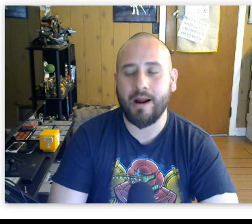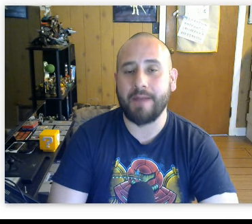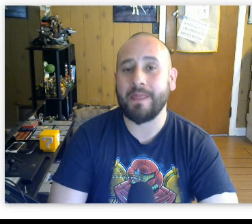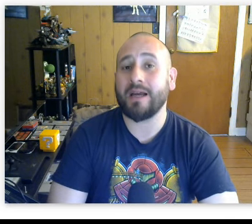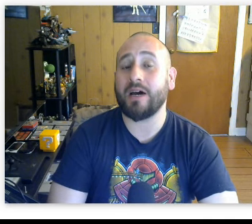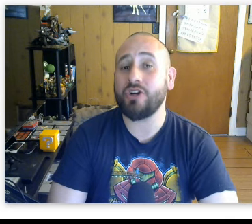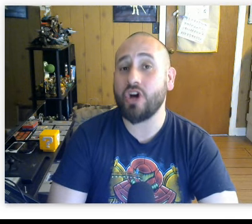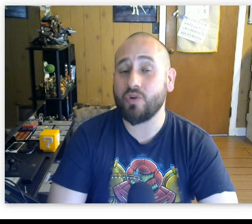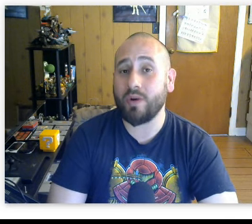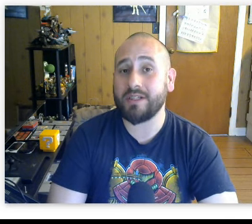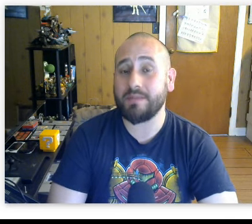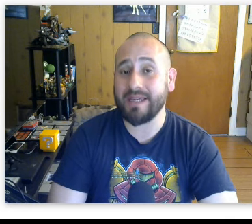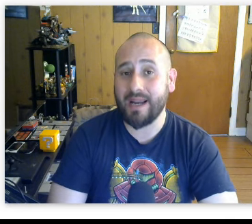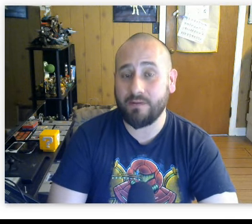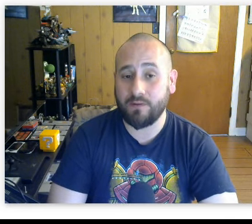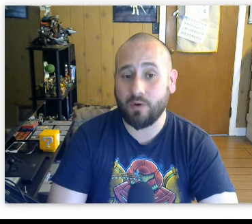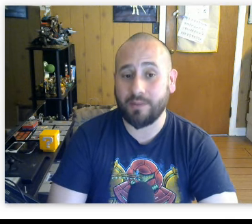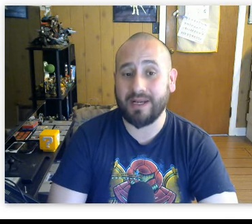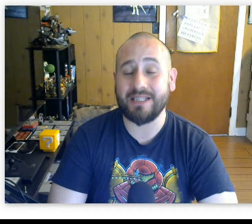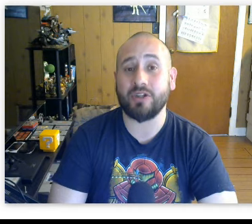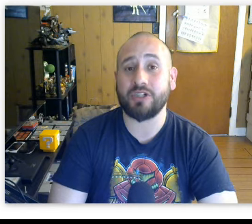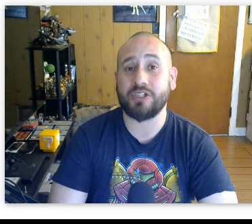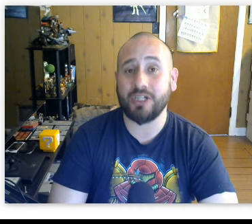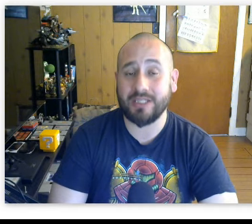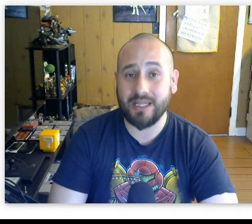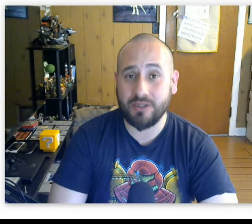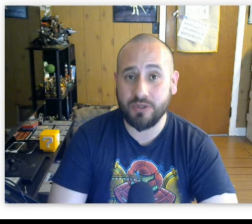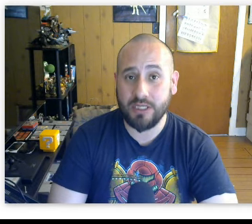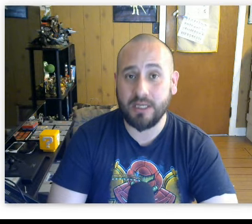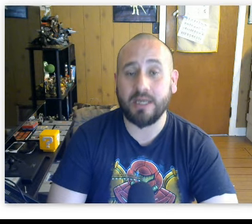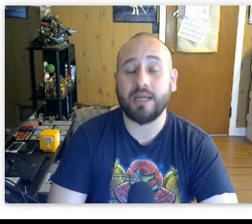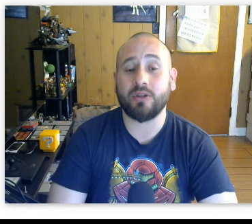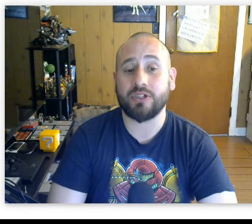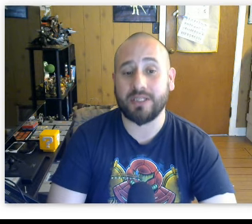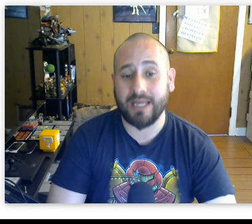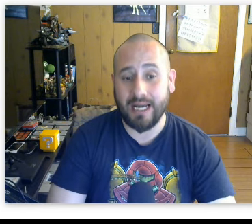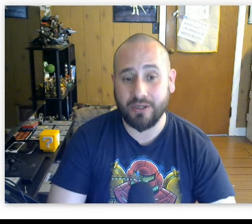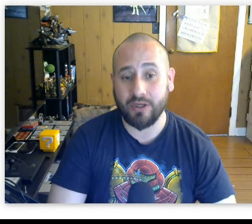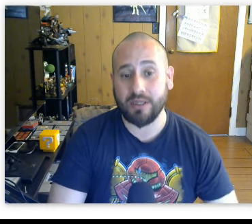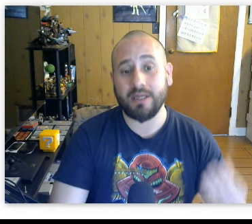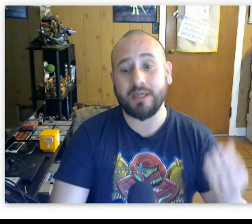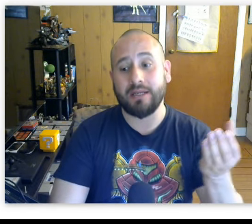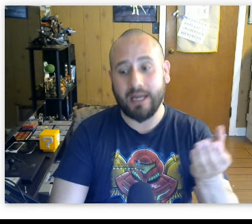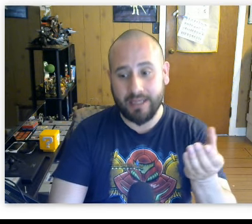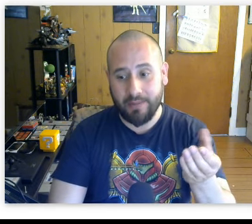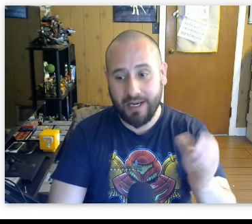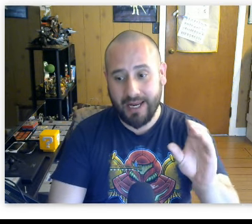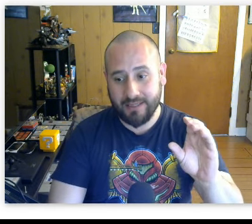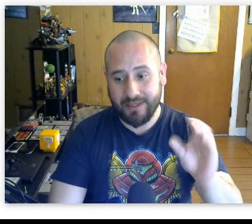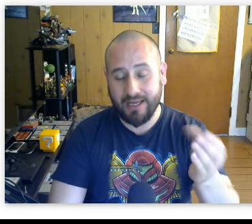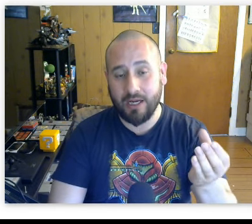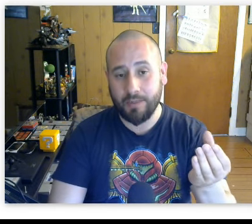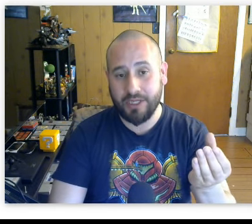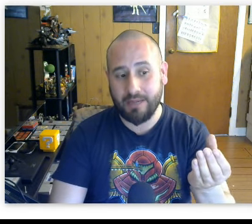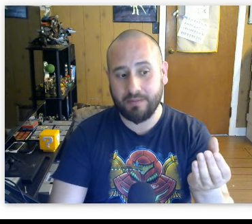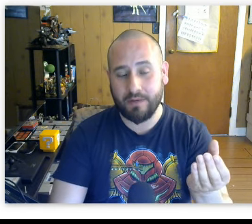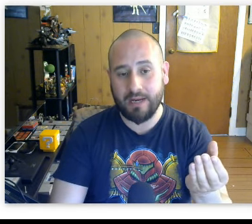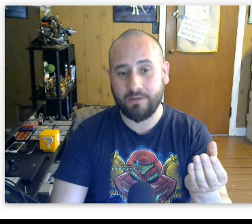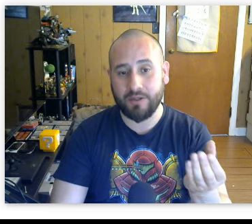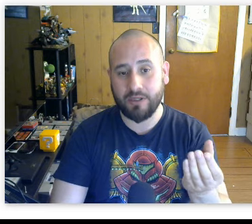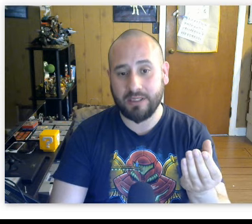All right. Another one to be careful for because it looks just like sushi. It looks just like hot dog. Non-dominant hand is going to make that cup